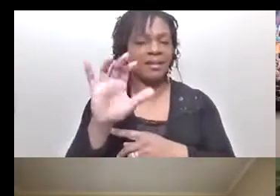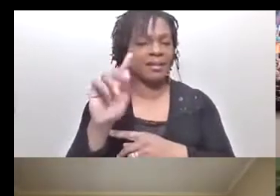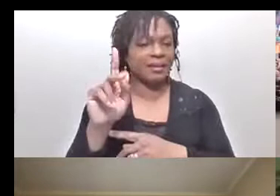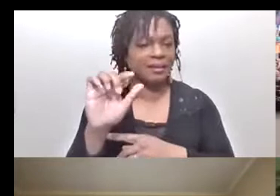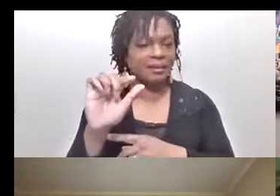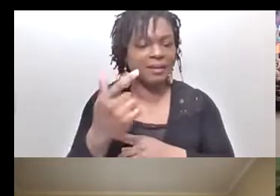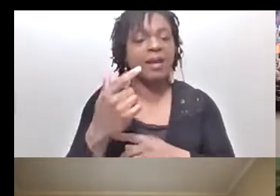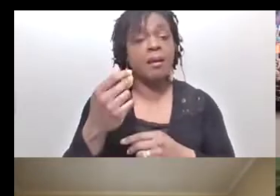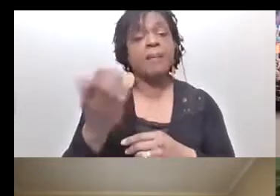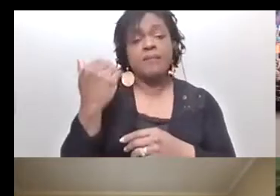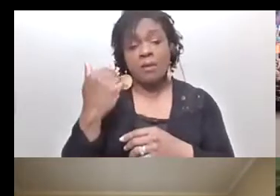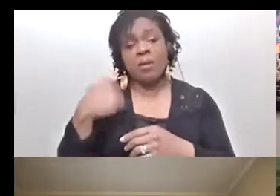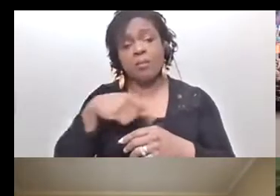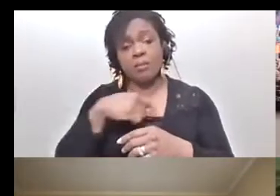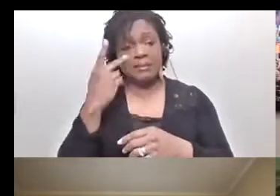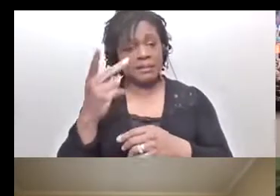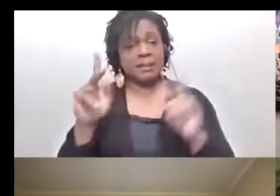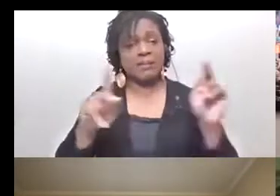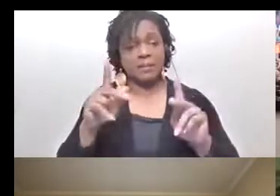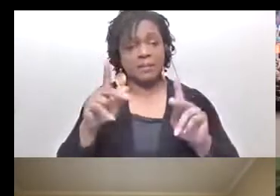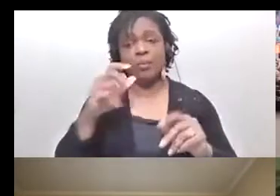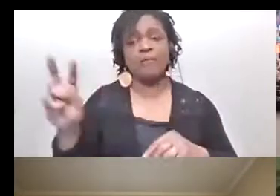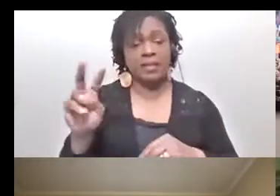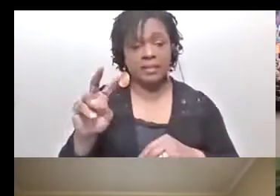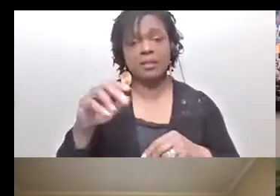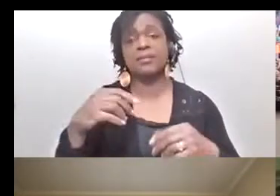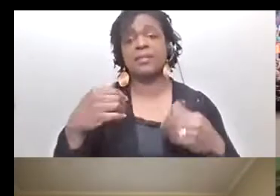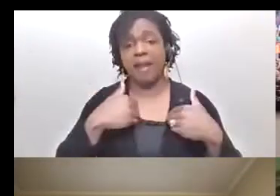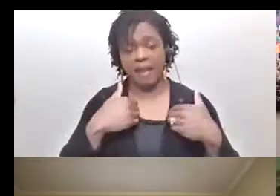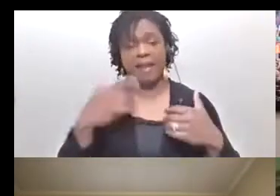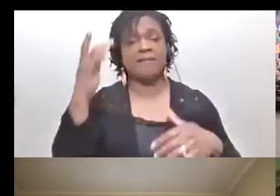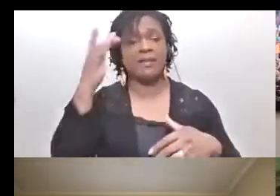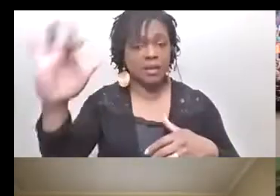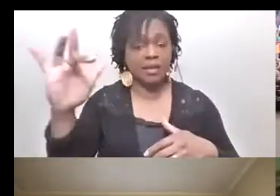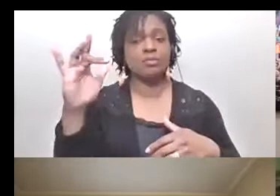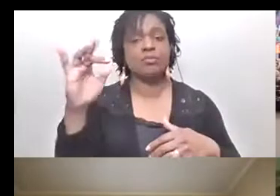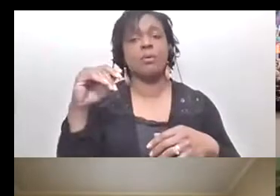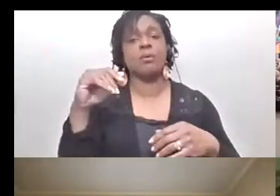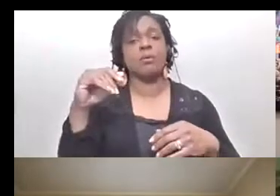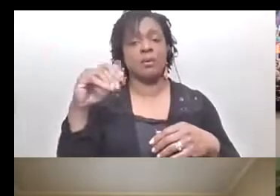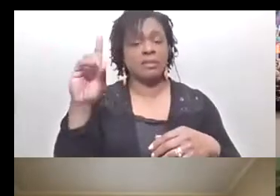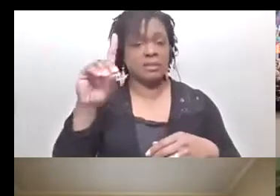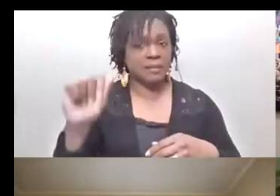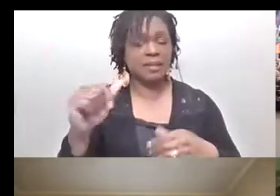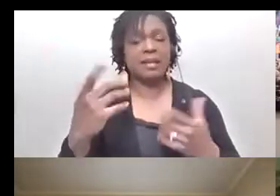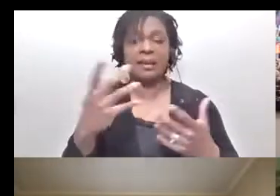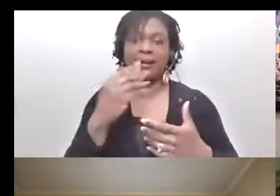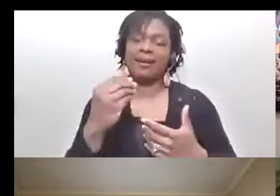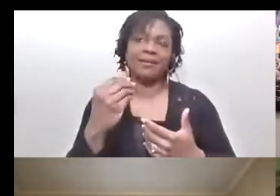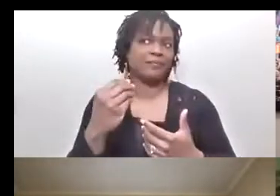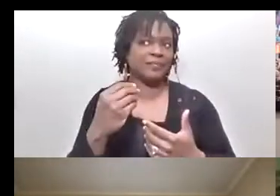who have intellectual or developmental disabilities. And at the same time, there's not a lack of